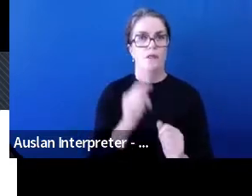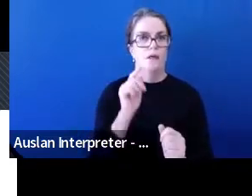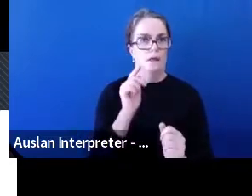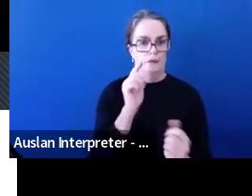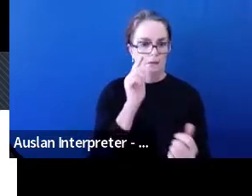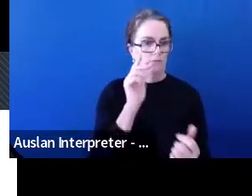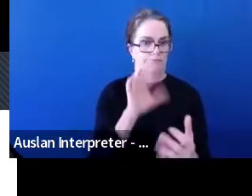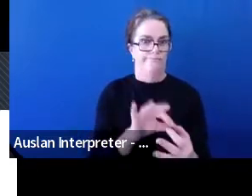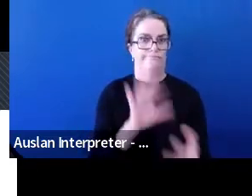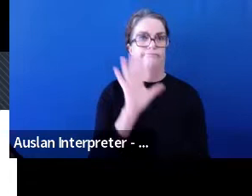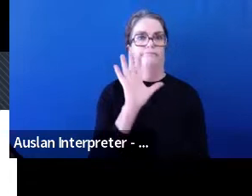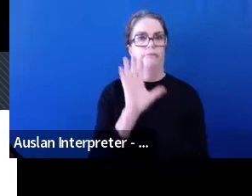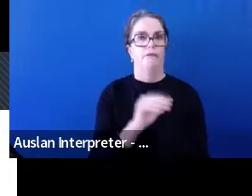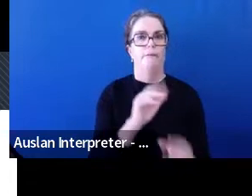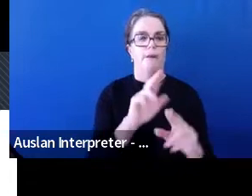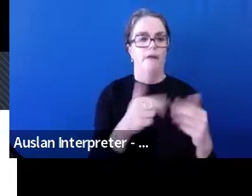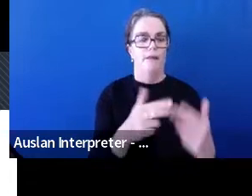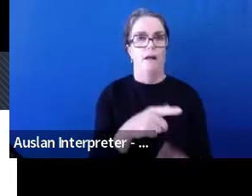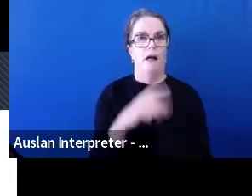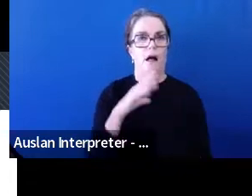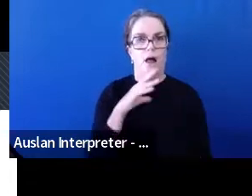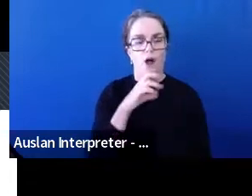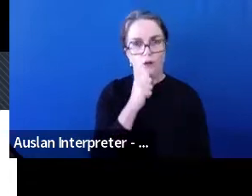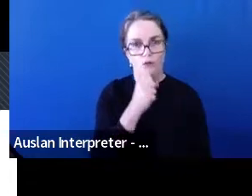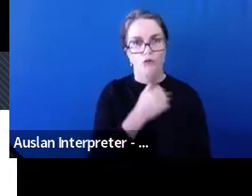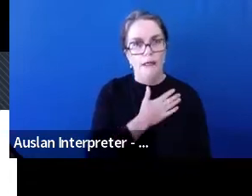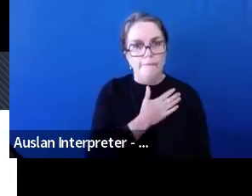families, experiencing grief.